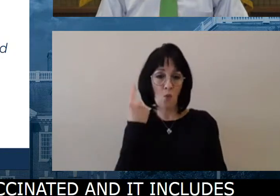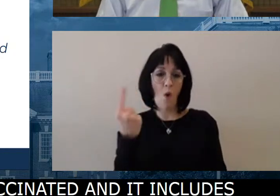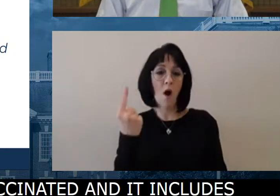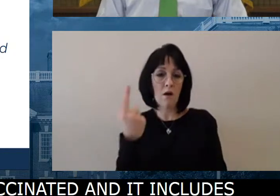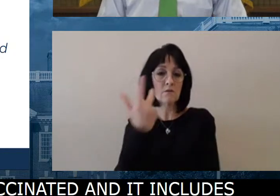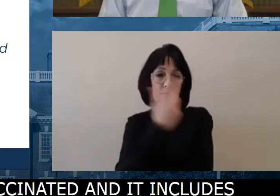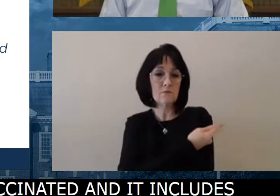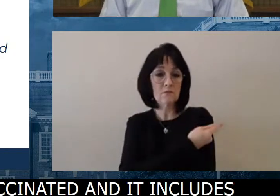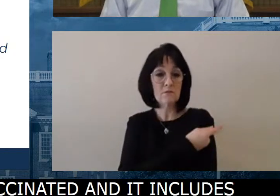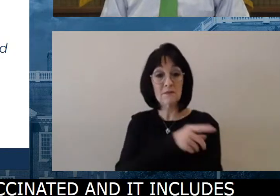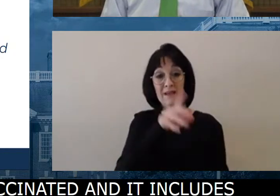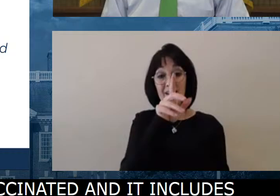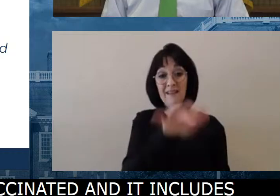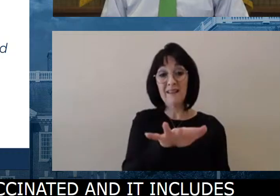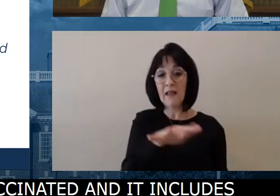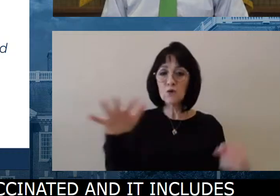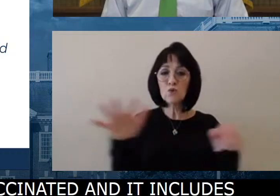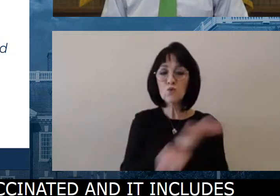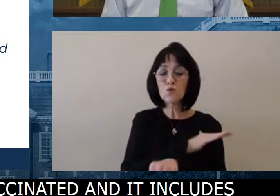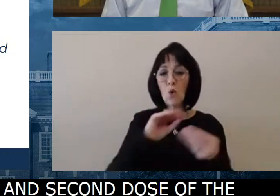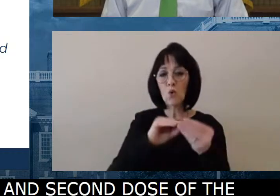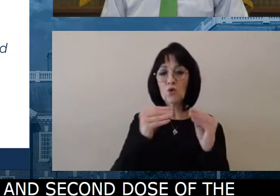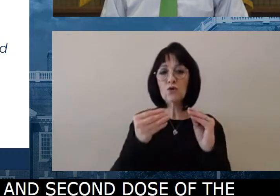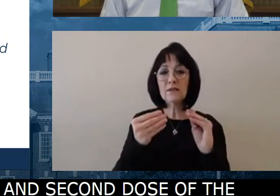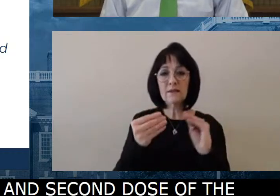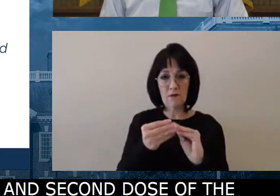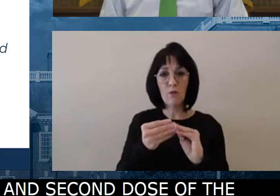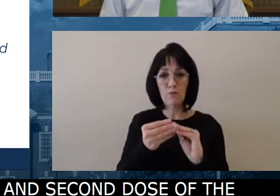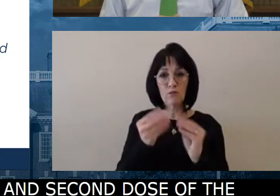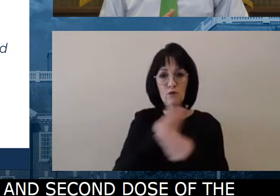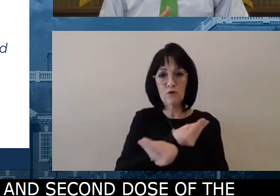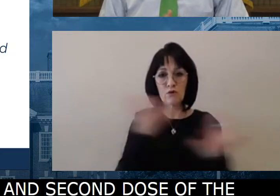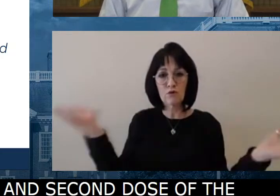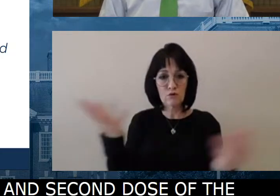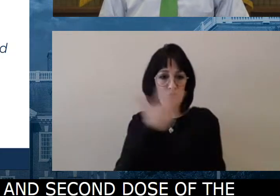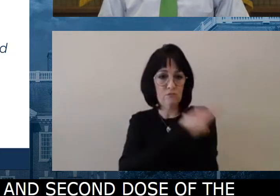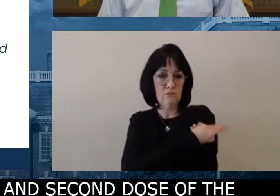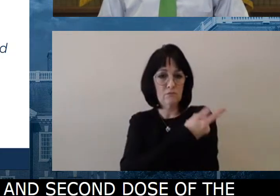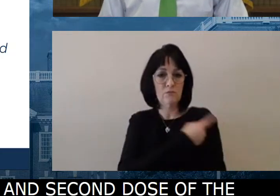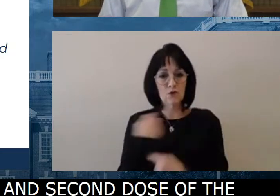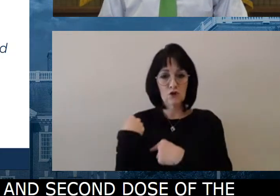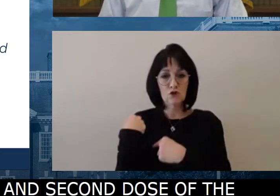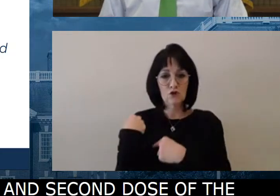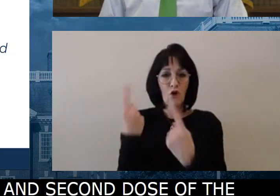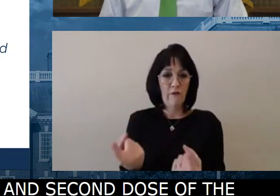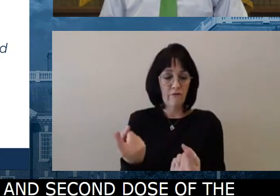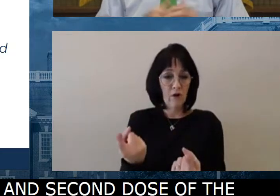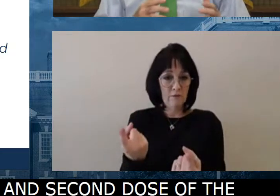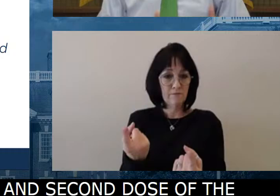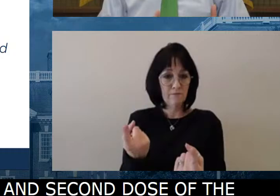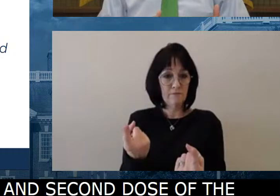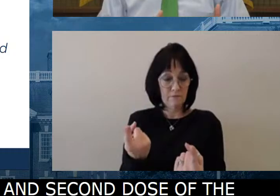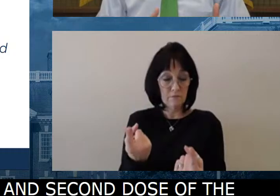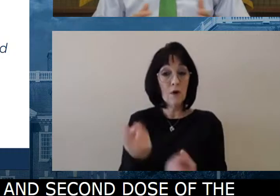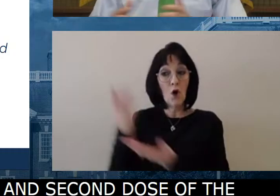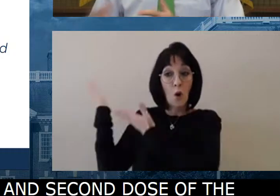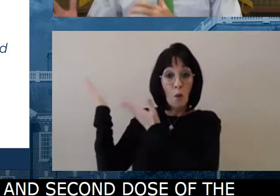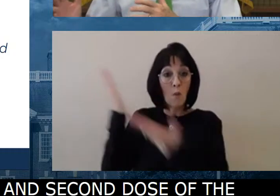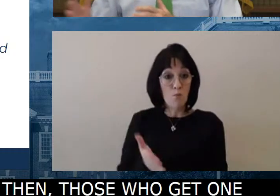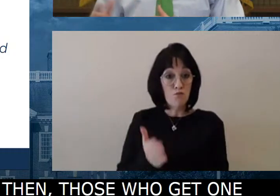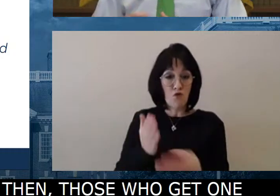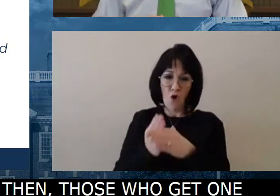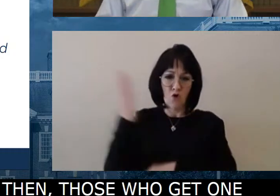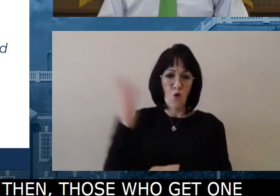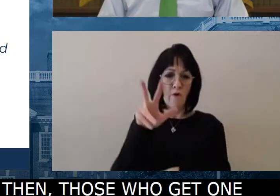total number of doses that have been administered. You can see we've had over 300,000 delivered, so we have some that are in the